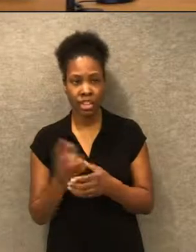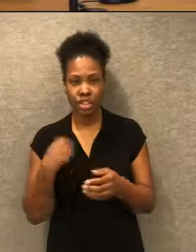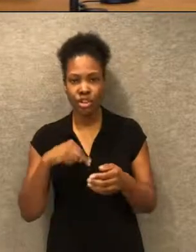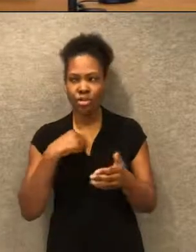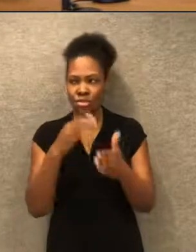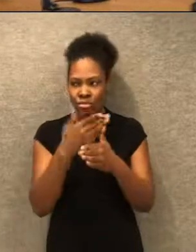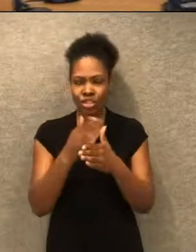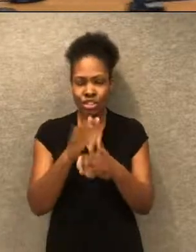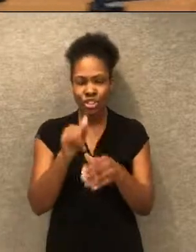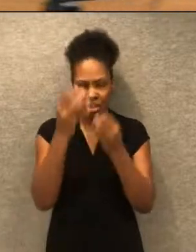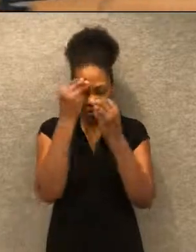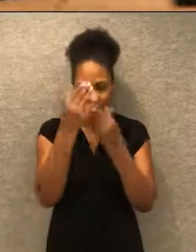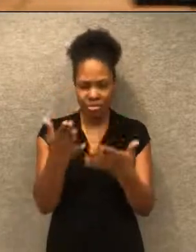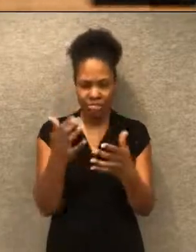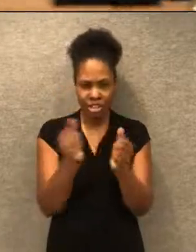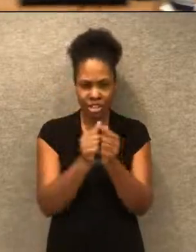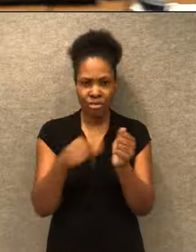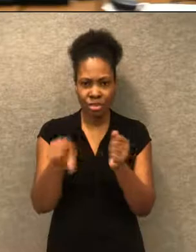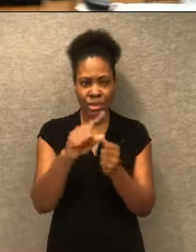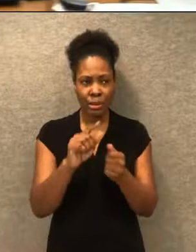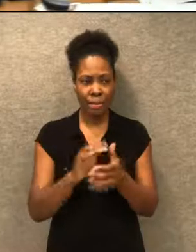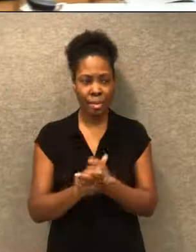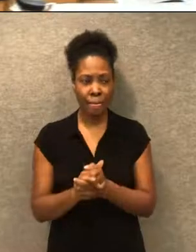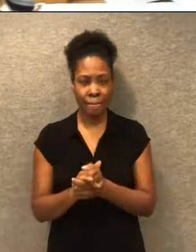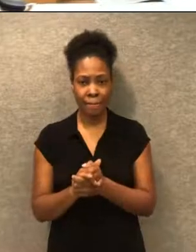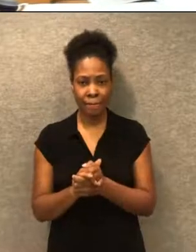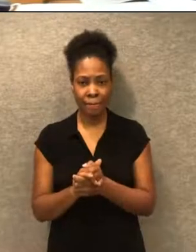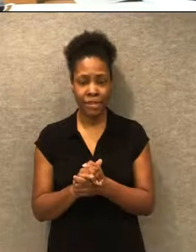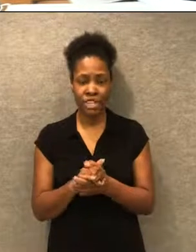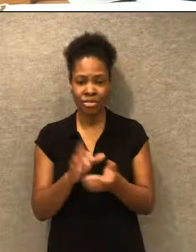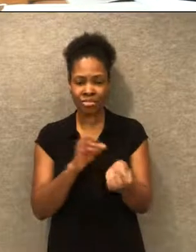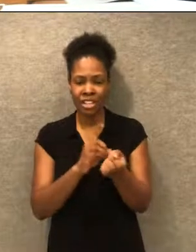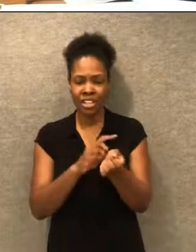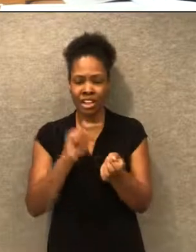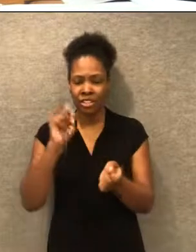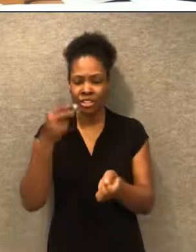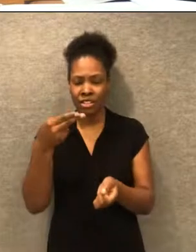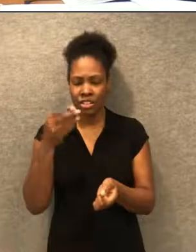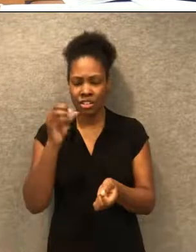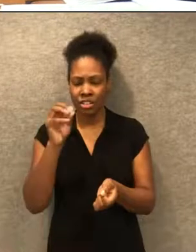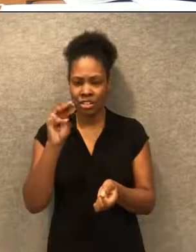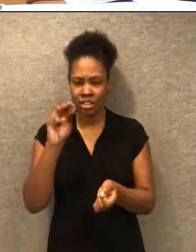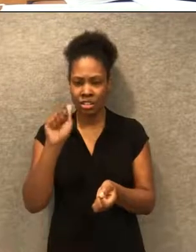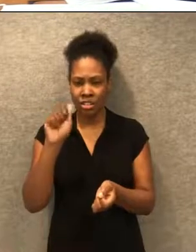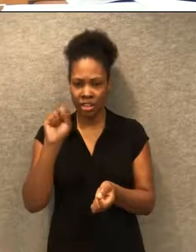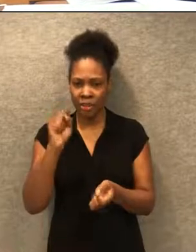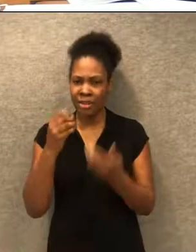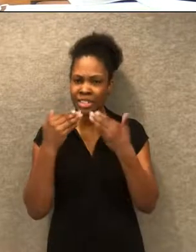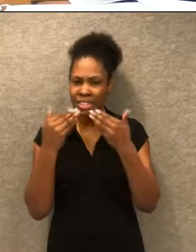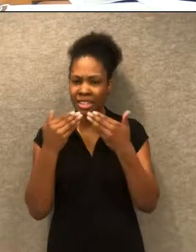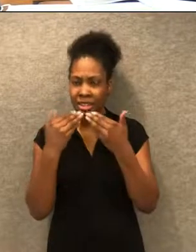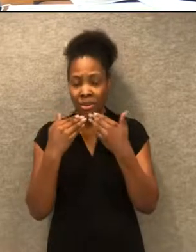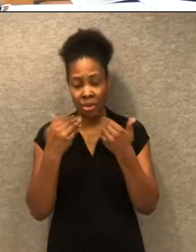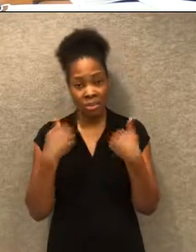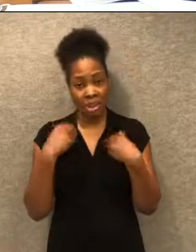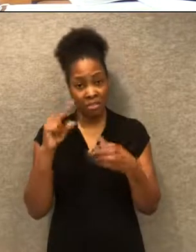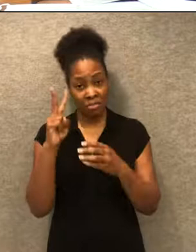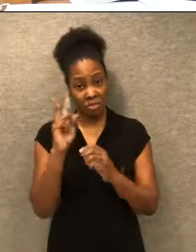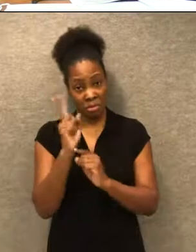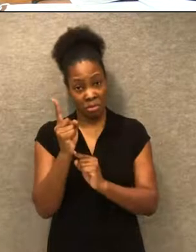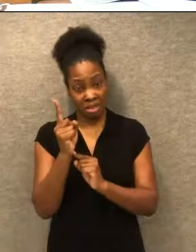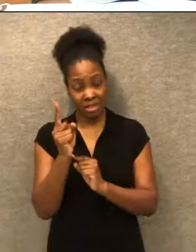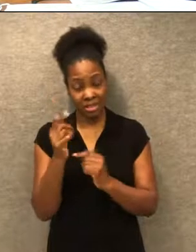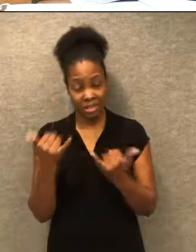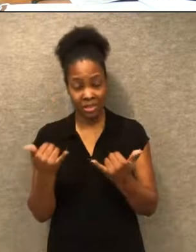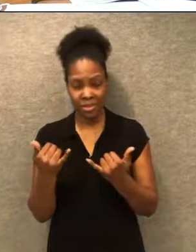information as well. Right. Dr. Anise Thomas, thank you so much. We had a 2-minute mark, and we thank you